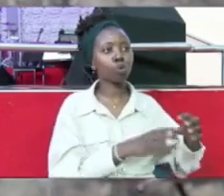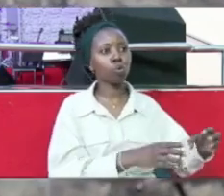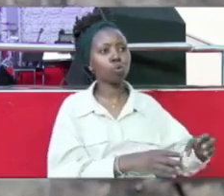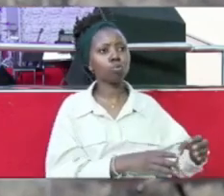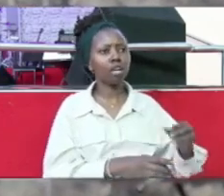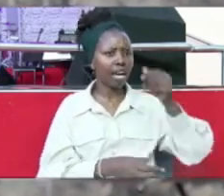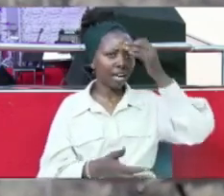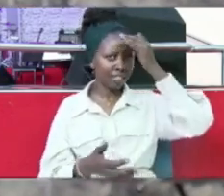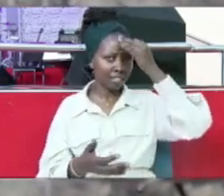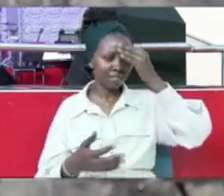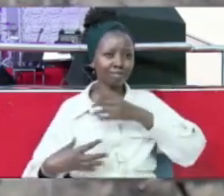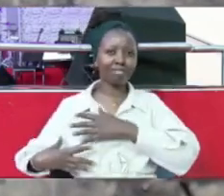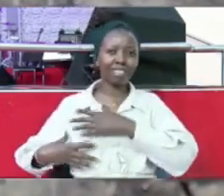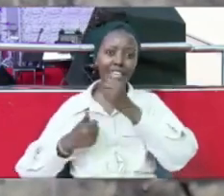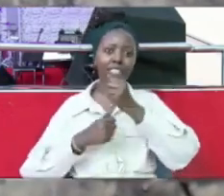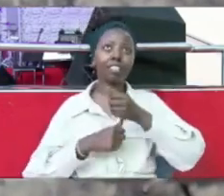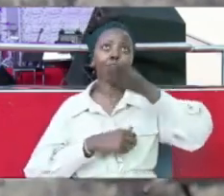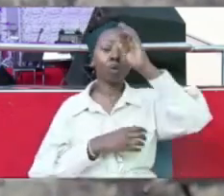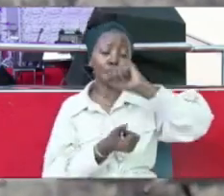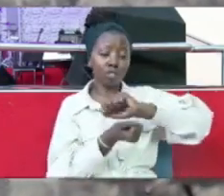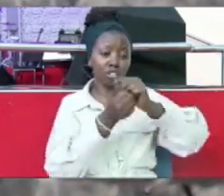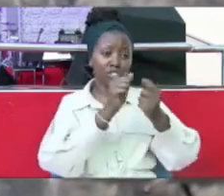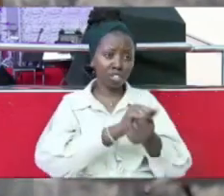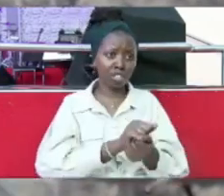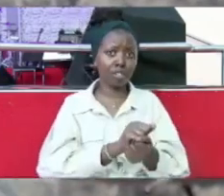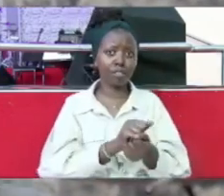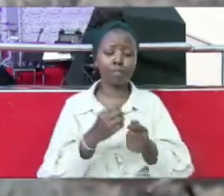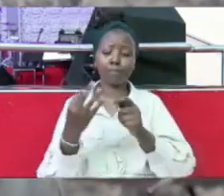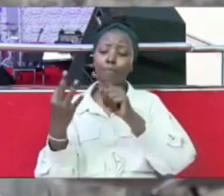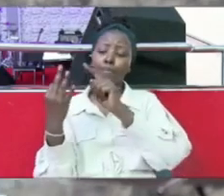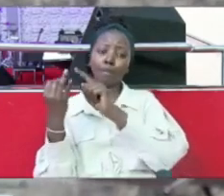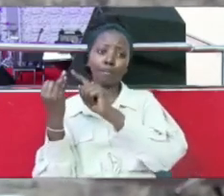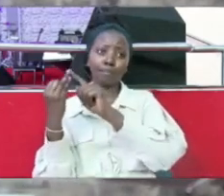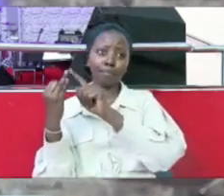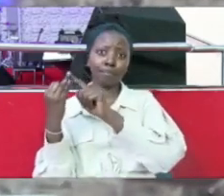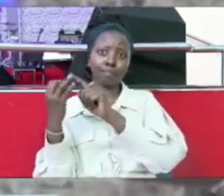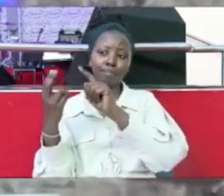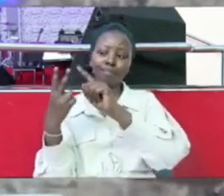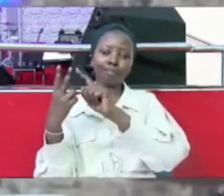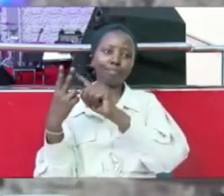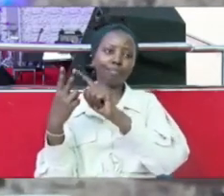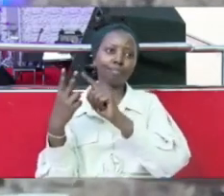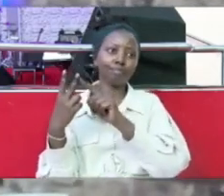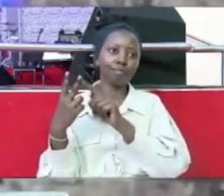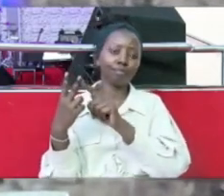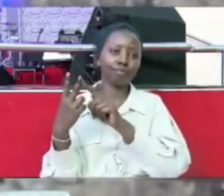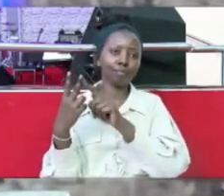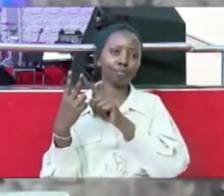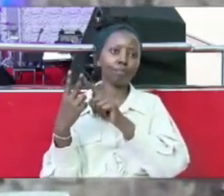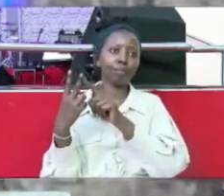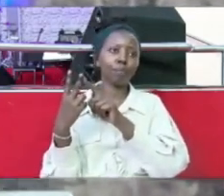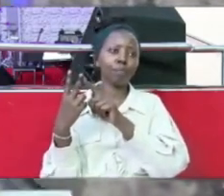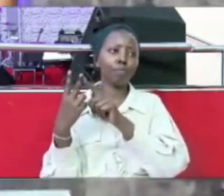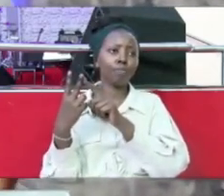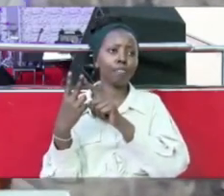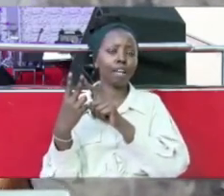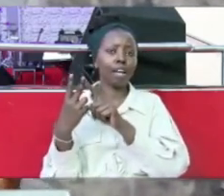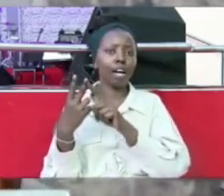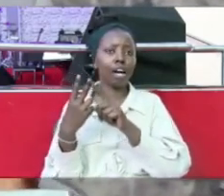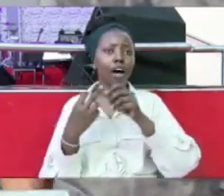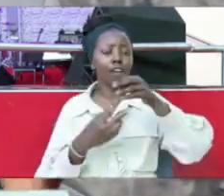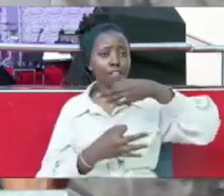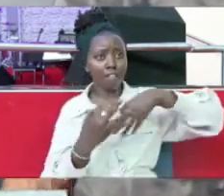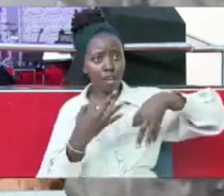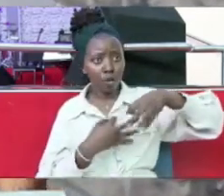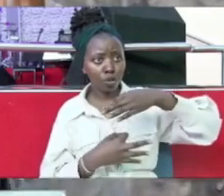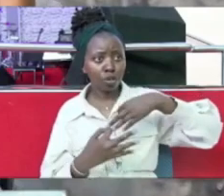transform them. Kiamini kwamba Mungu atawabadilisha. The second component in a cell, jambo ya pili ya shirika za kinyumbani ni, is fellowship. Ni